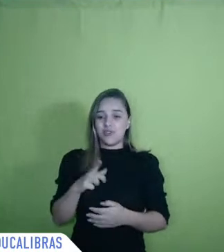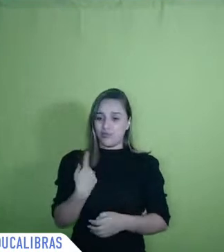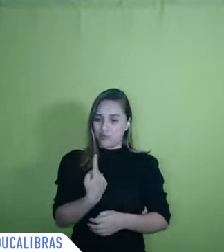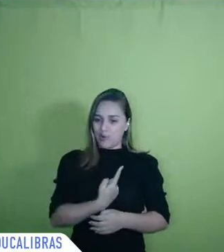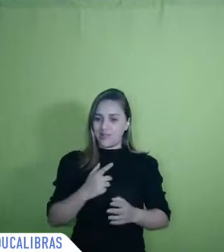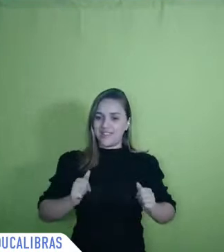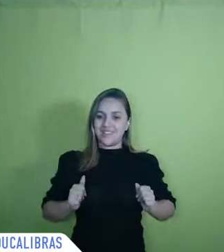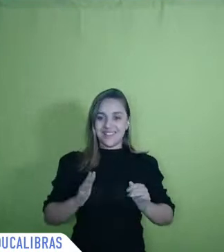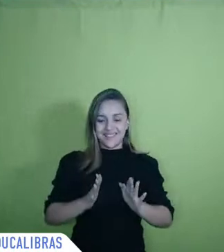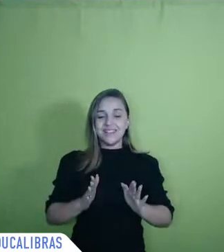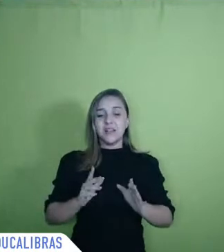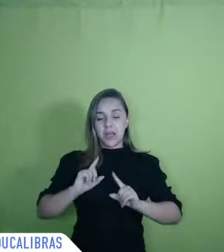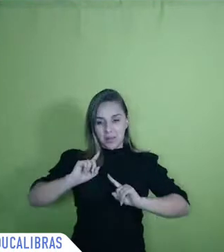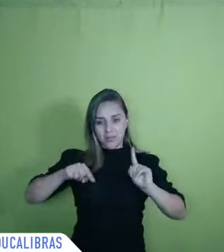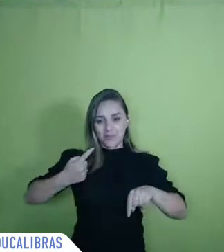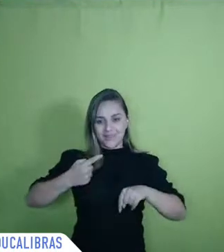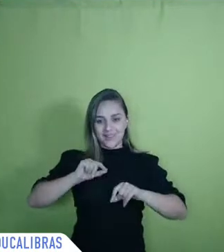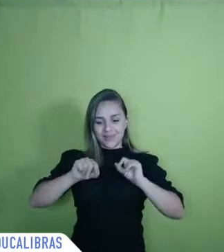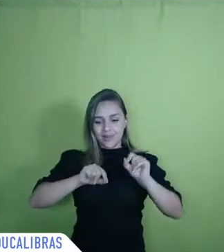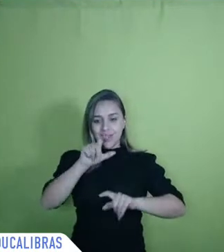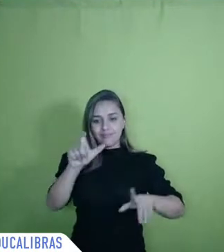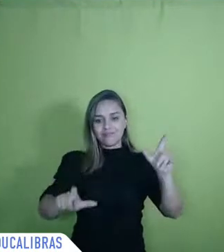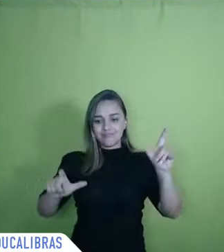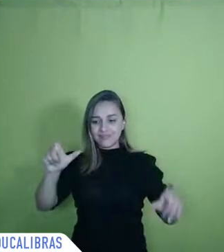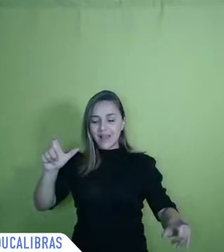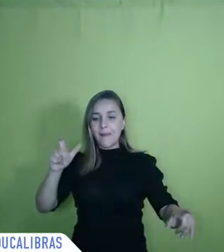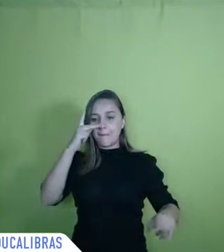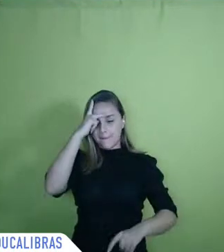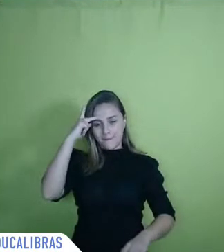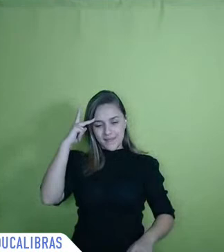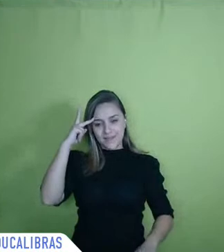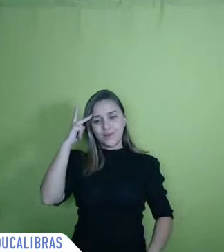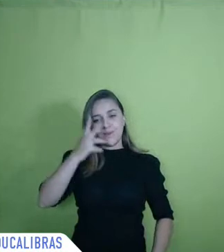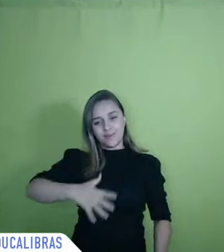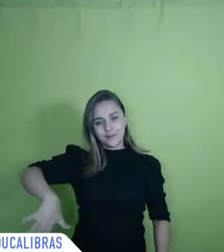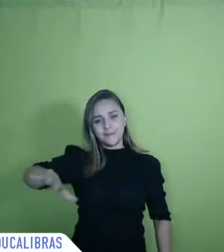to make any changes, because we're going to kill the main active